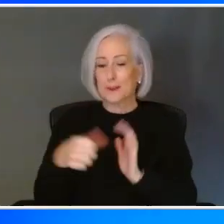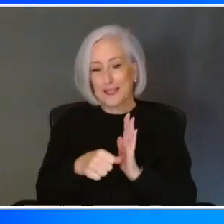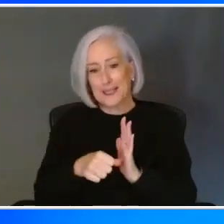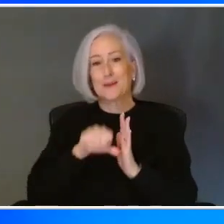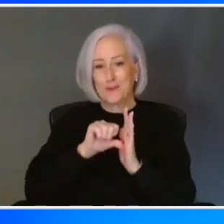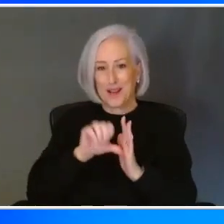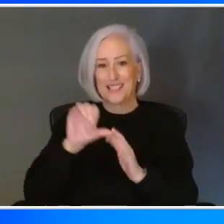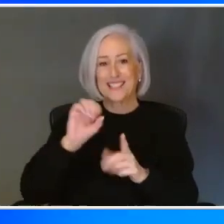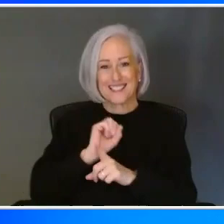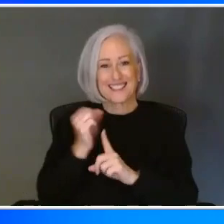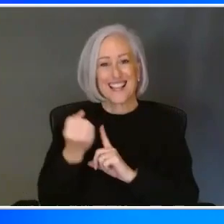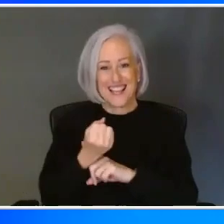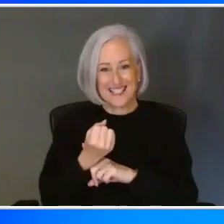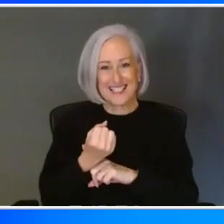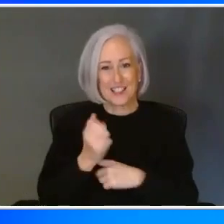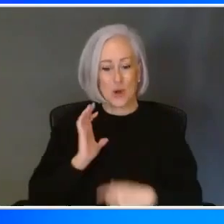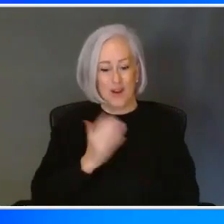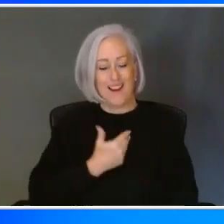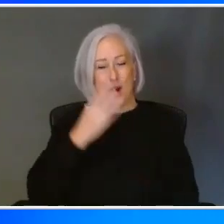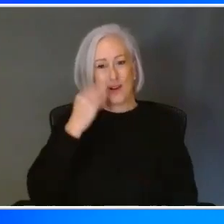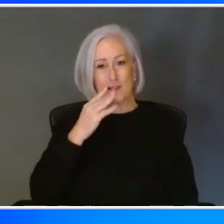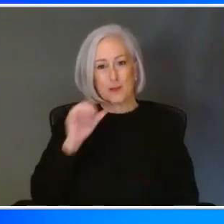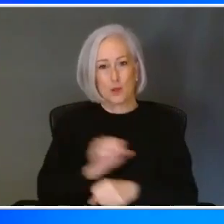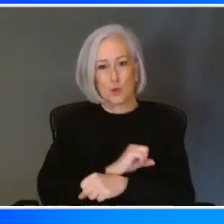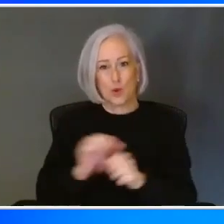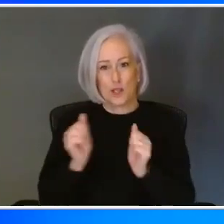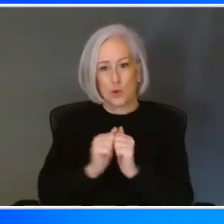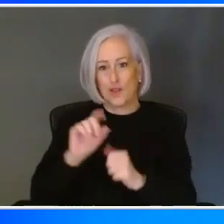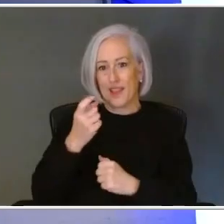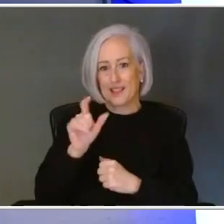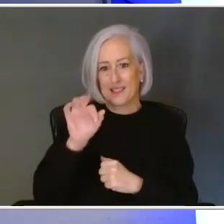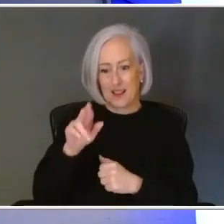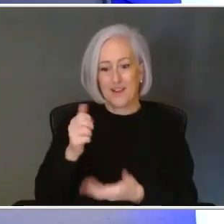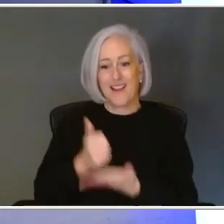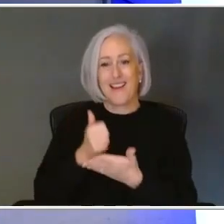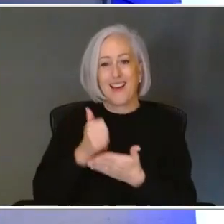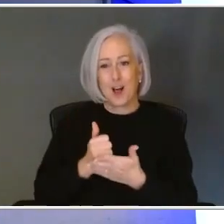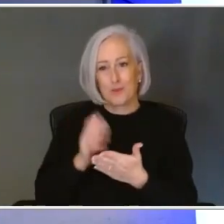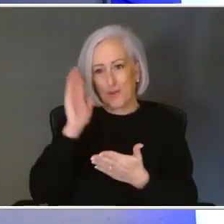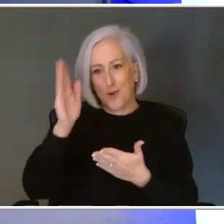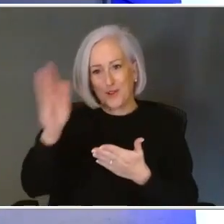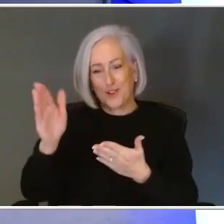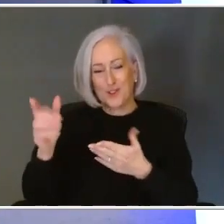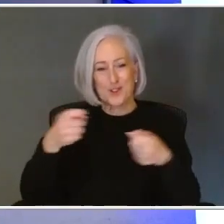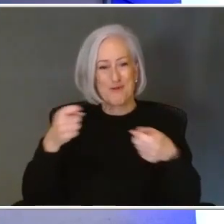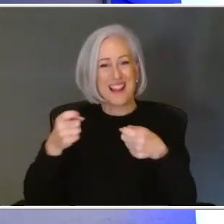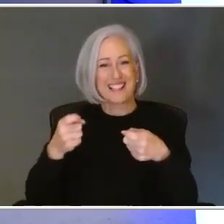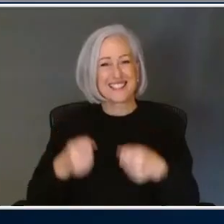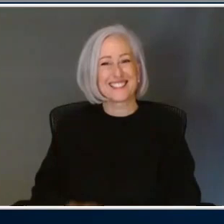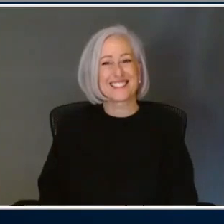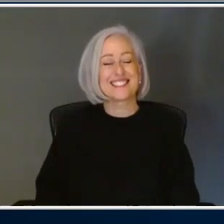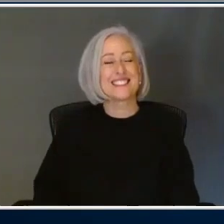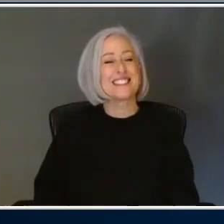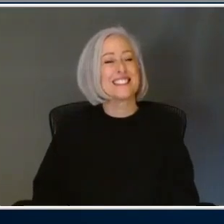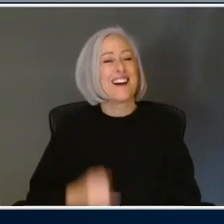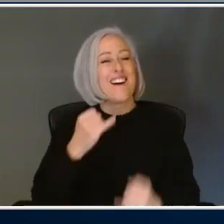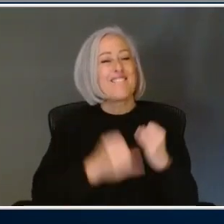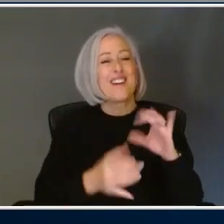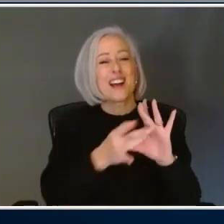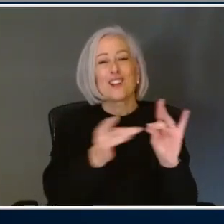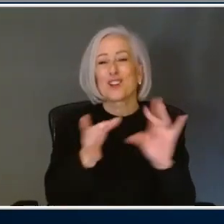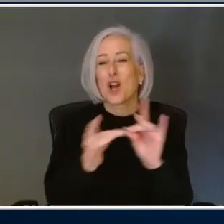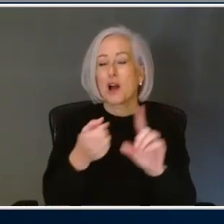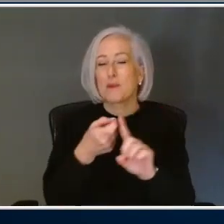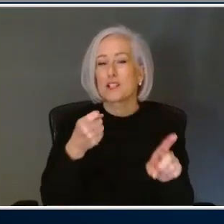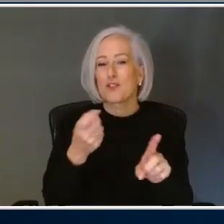cases. So our experience working with Xavier helped us to manage those other situations. I want to get final thoughts from our guests. And Shannon and Xavier,